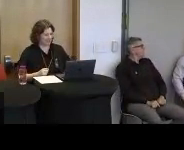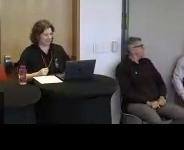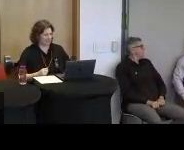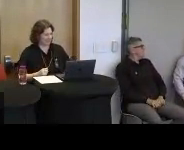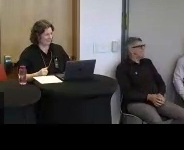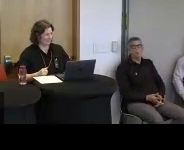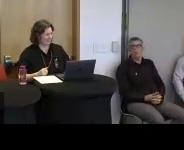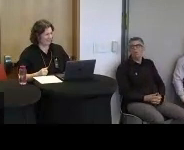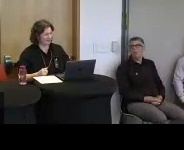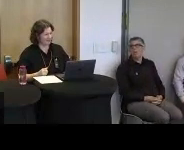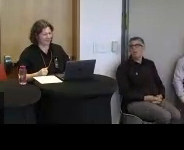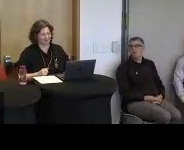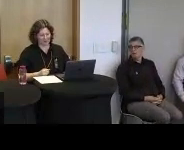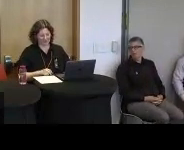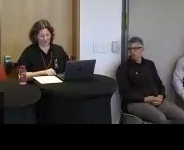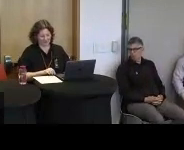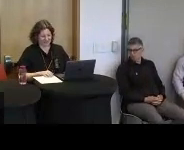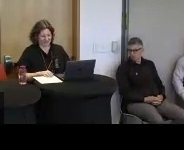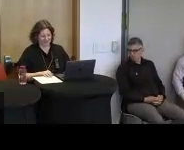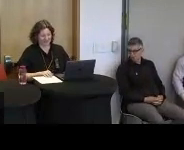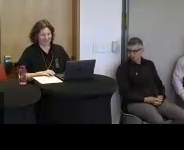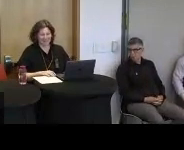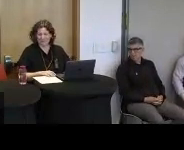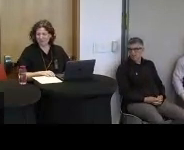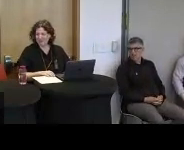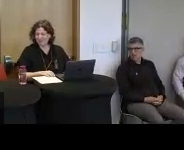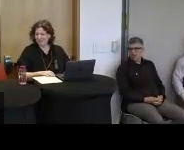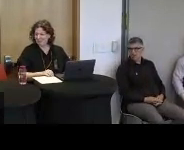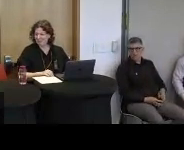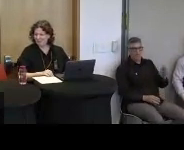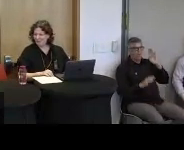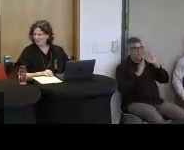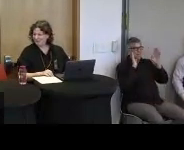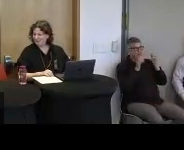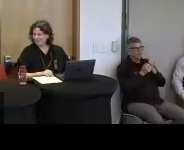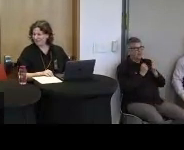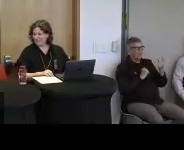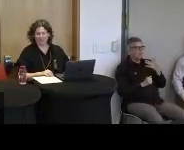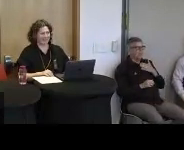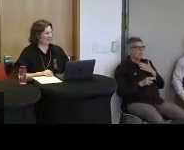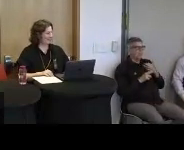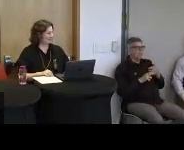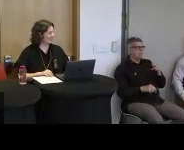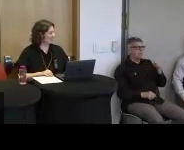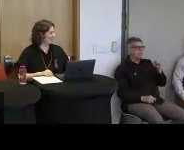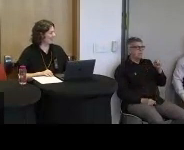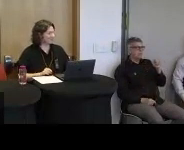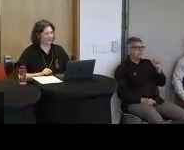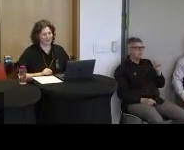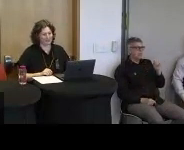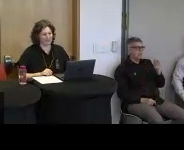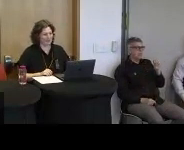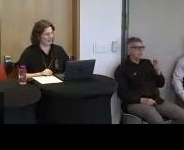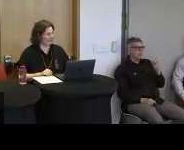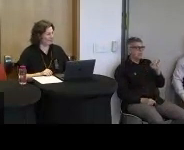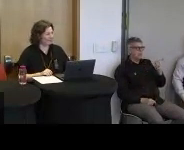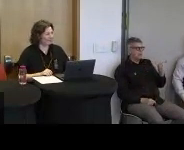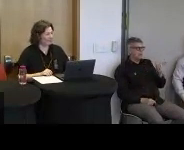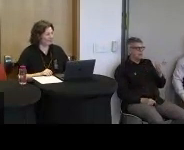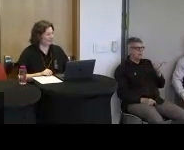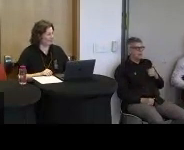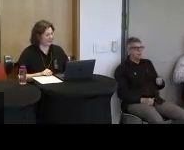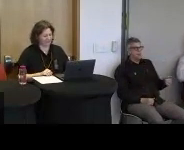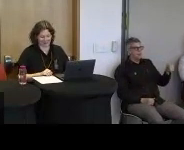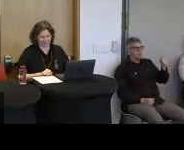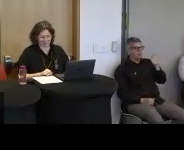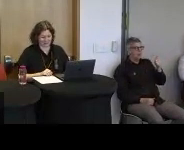Am I audible? Does it sound okay? Oh, great. Hi, everyone. I'm Naomi. As Greg said, Assistant Director, formerly Senior